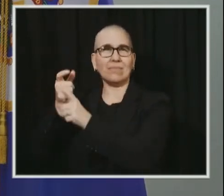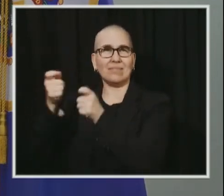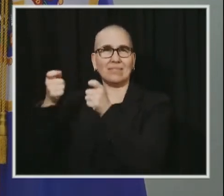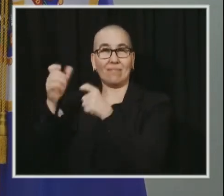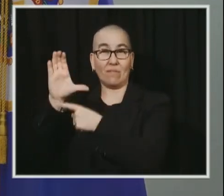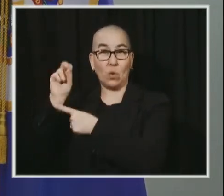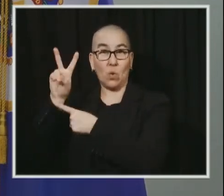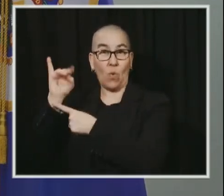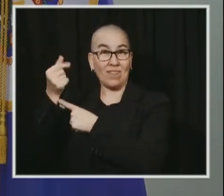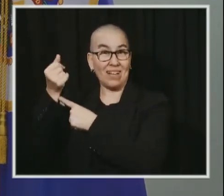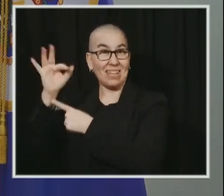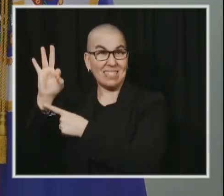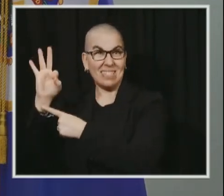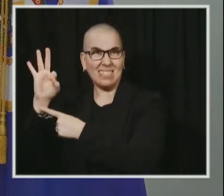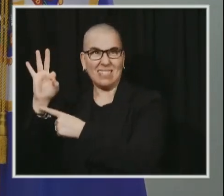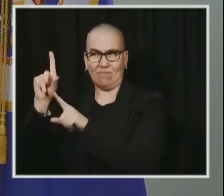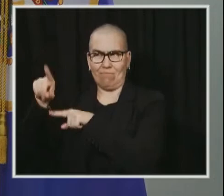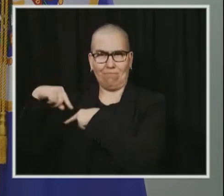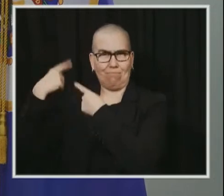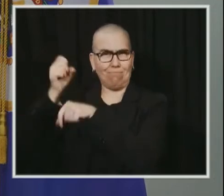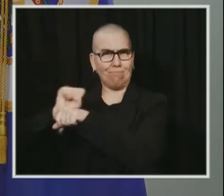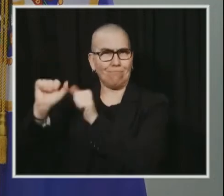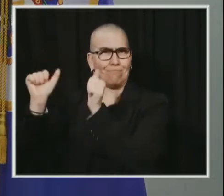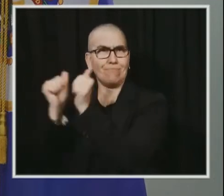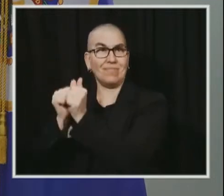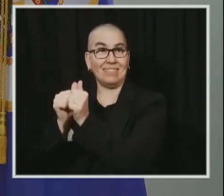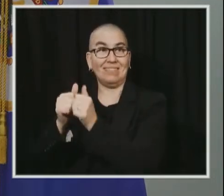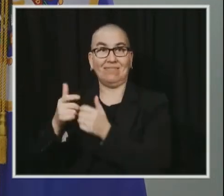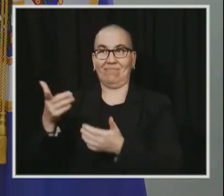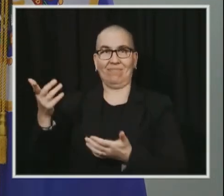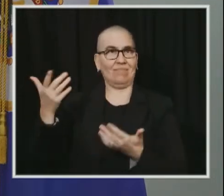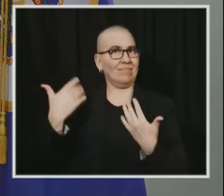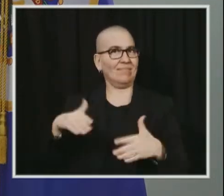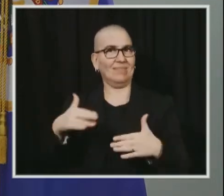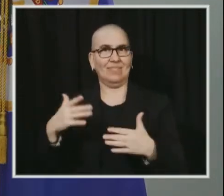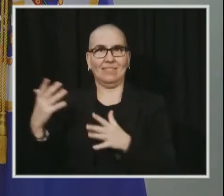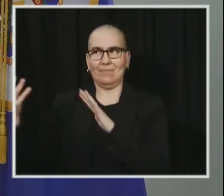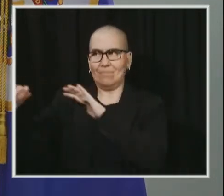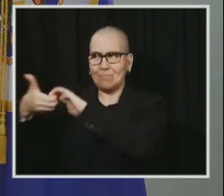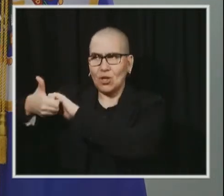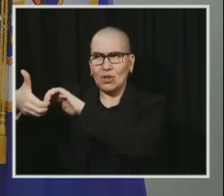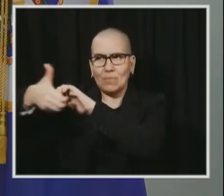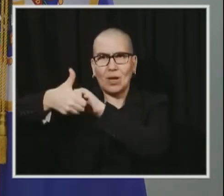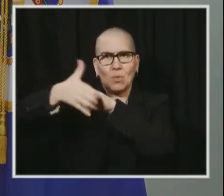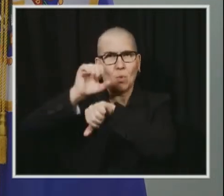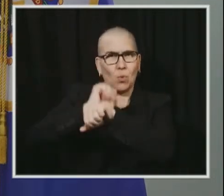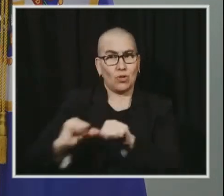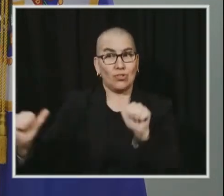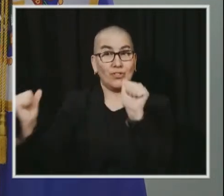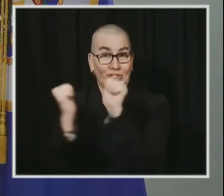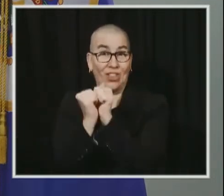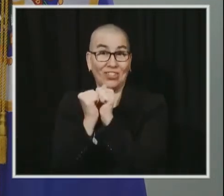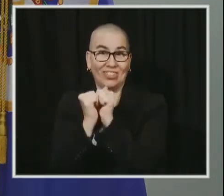been partners from the beginning, and that's what this has been, Minnesota, a partnership. Just a couple things of